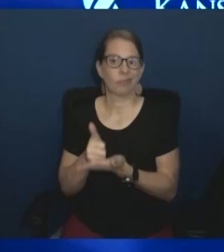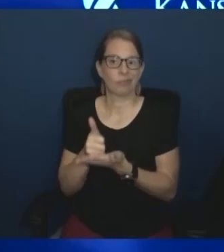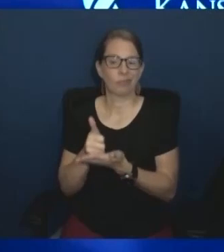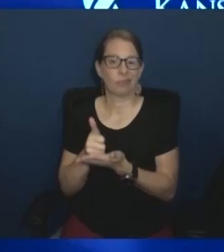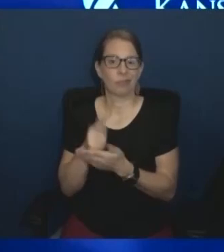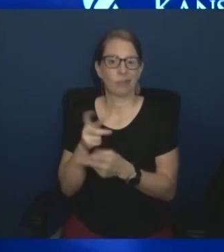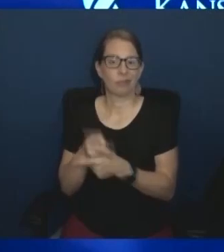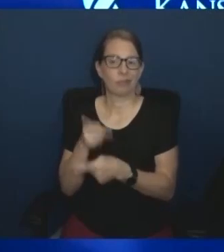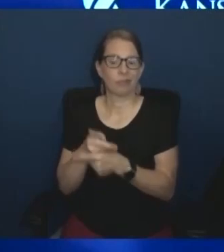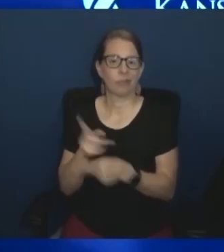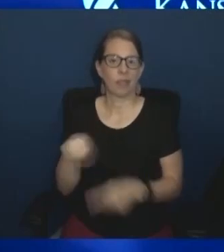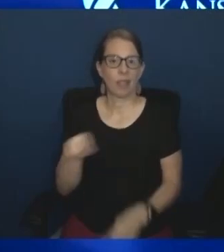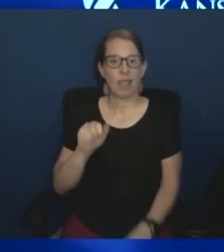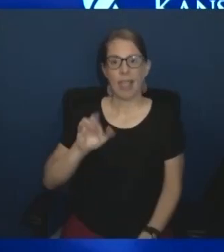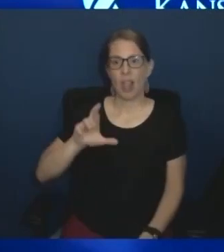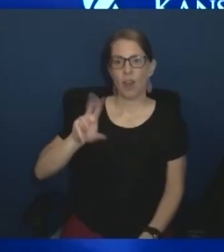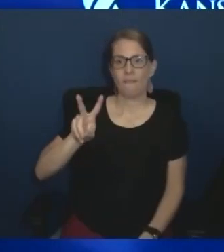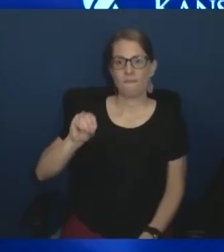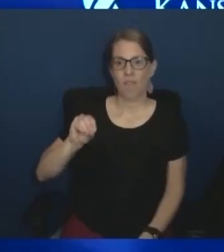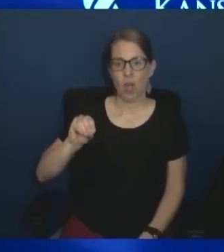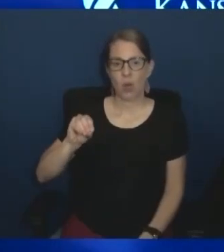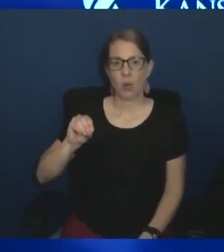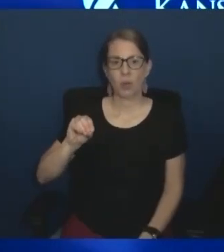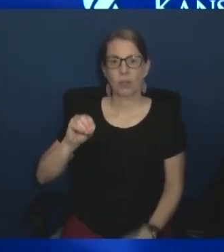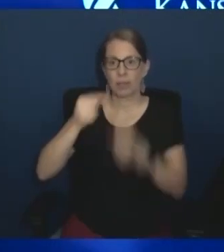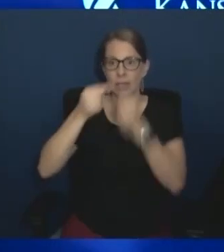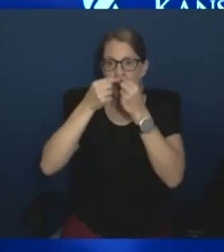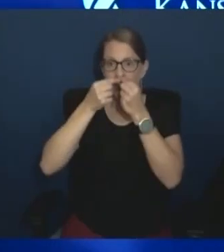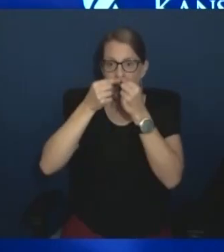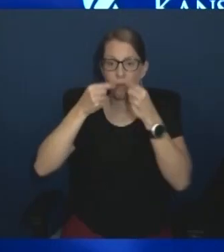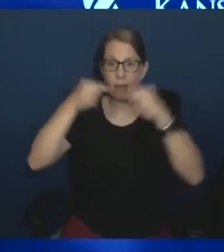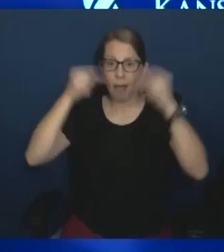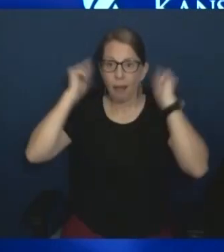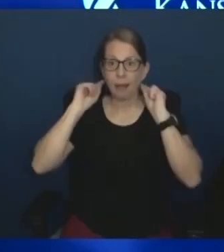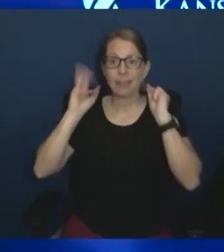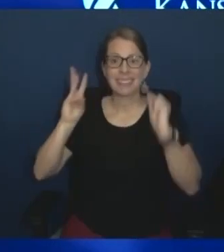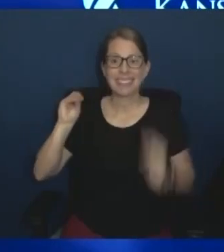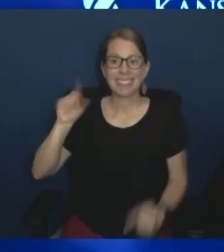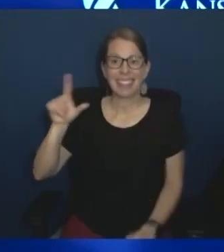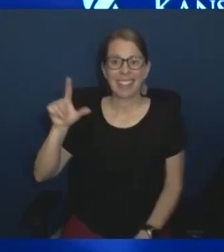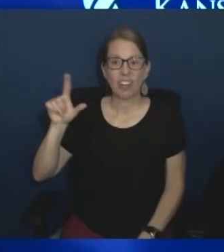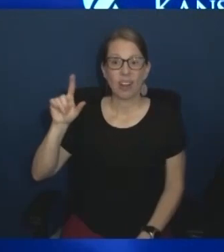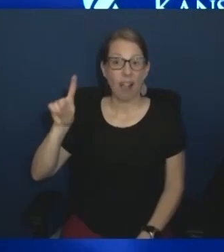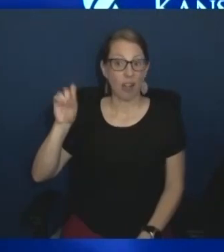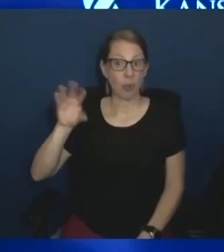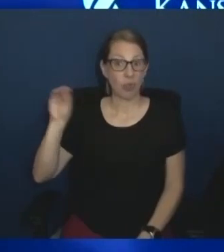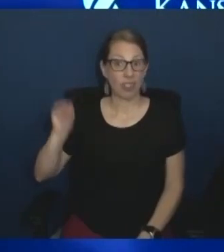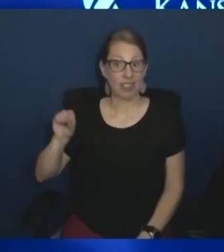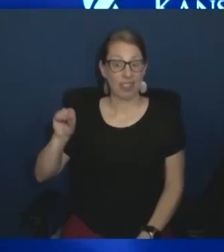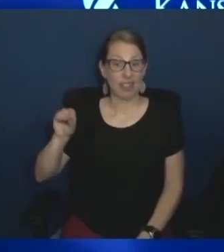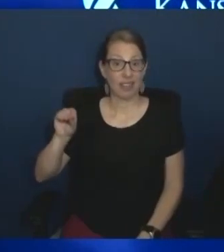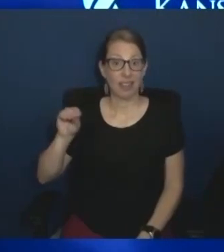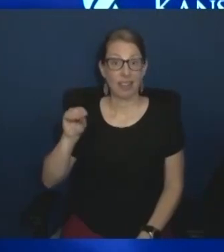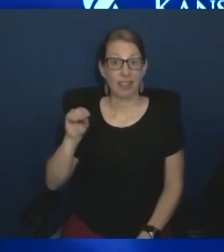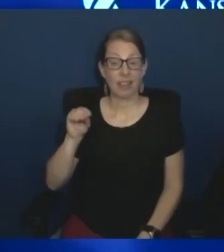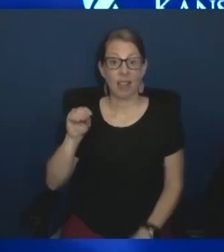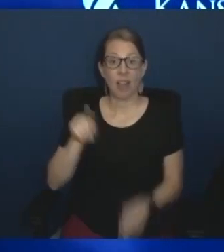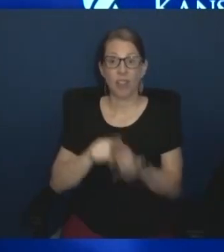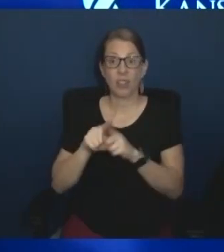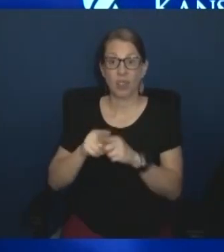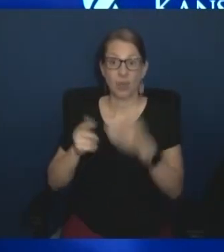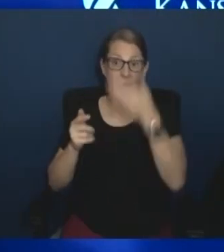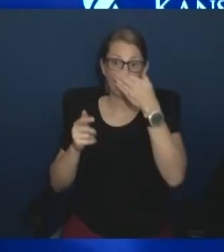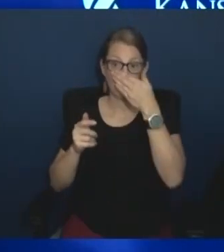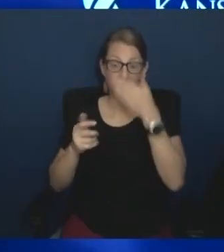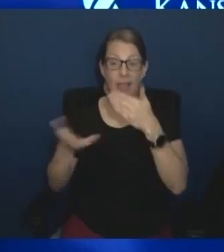which is our heated high flow cannula, 60 liters, 100%, sometimes having to put a non-rebreather on top of that. And we